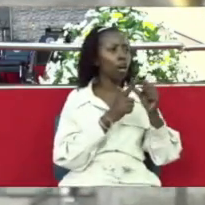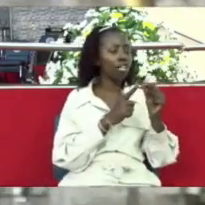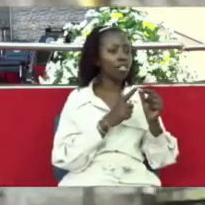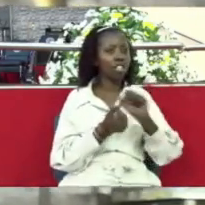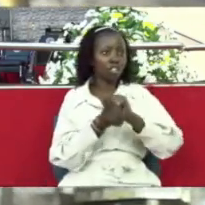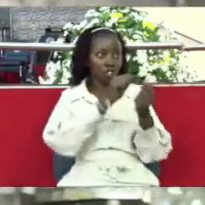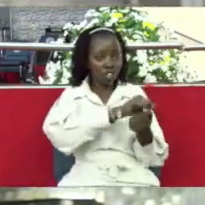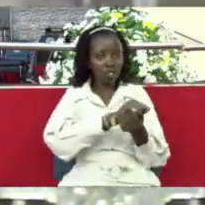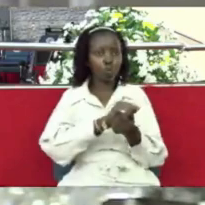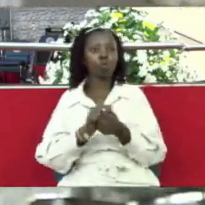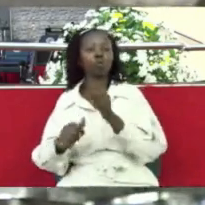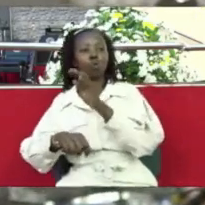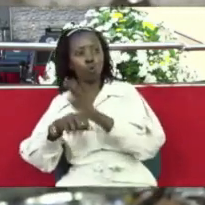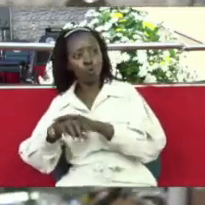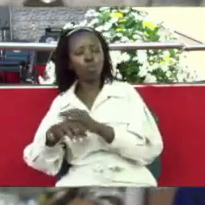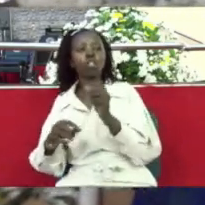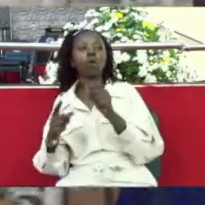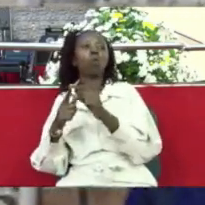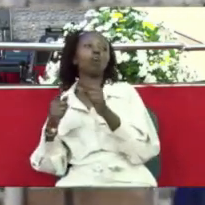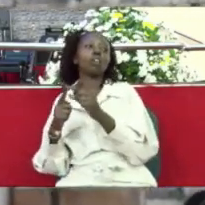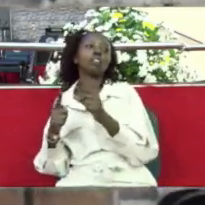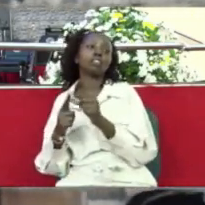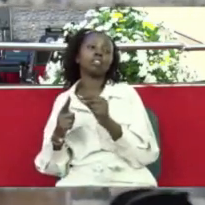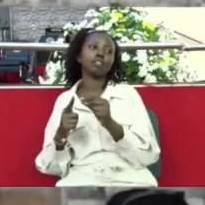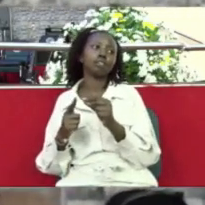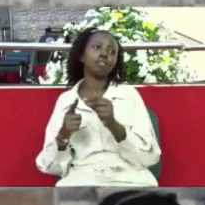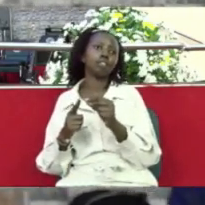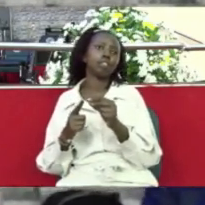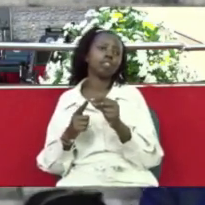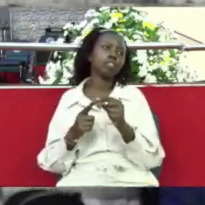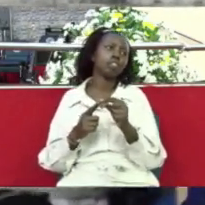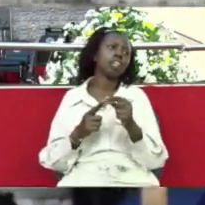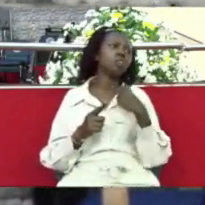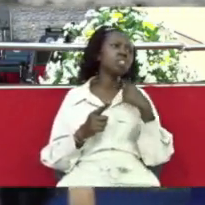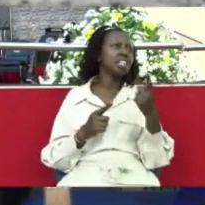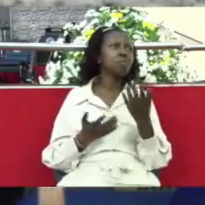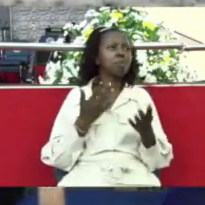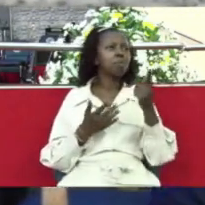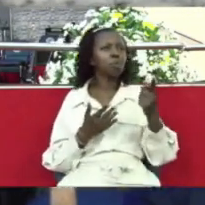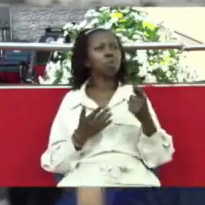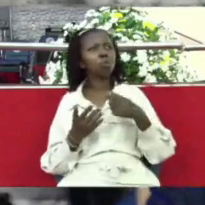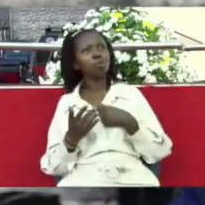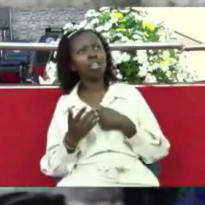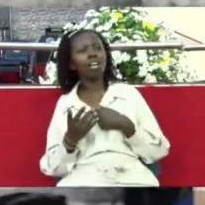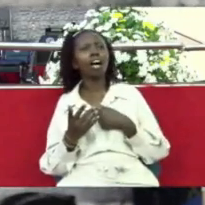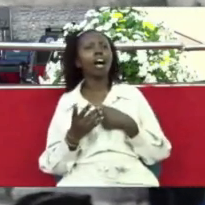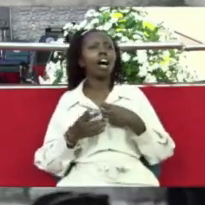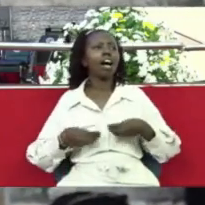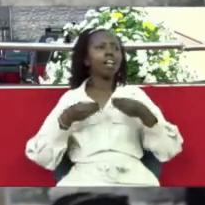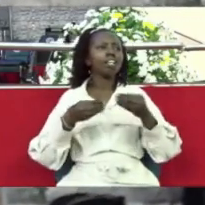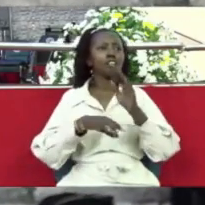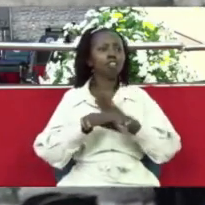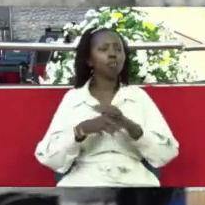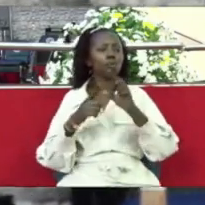maneno chanya. And you don't say to yourself, well, I've been positive for at least 3 minutes and that hasn't, the other